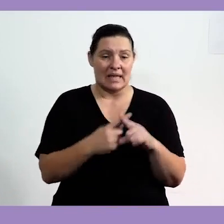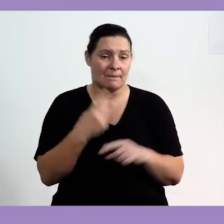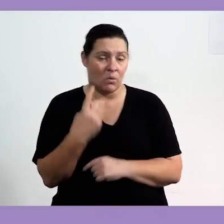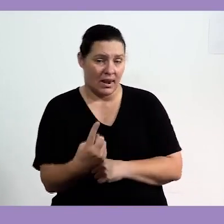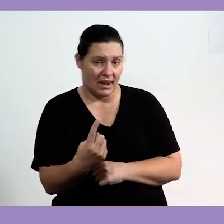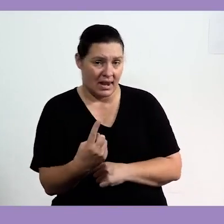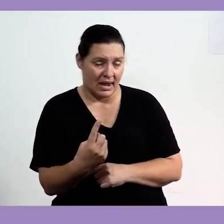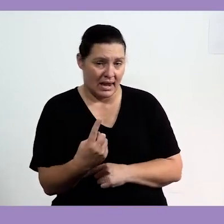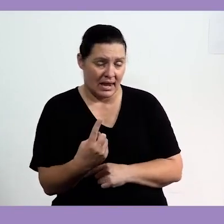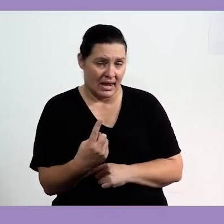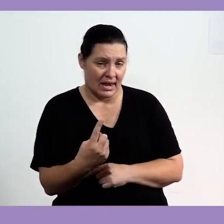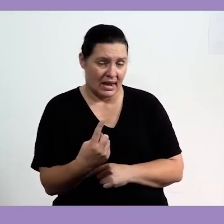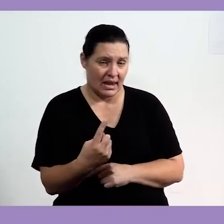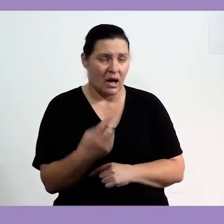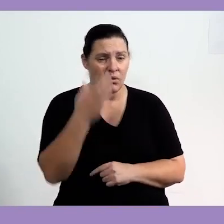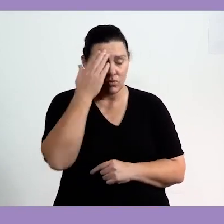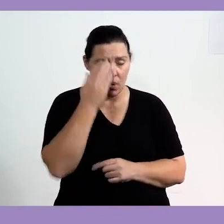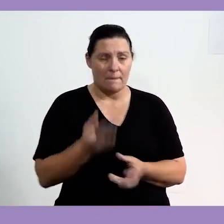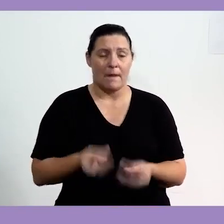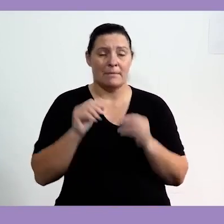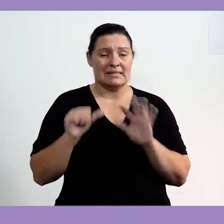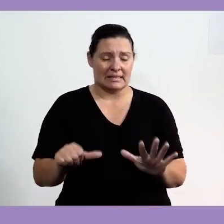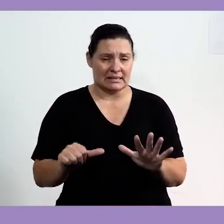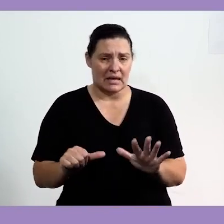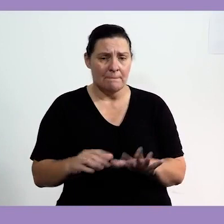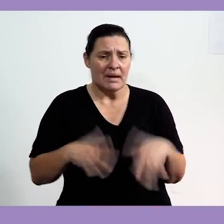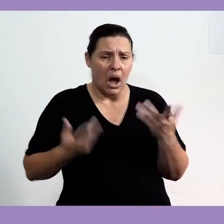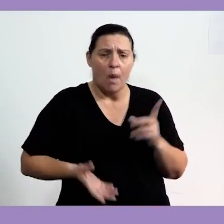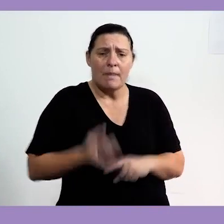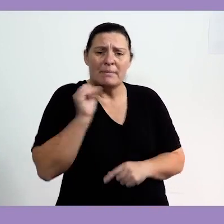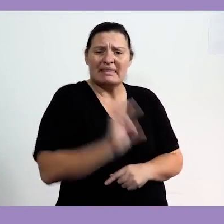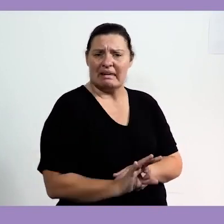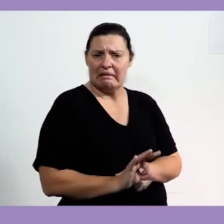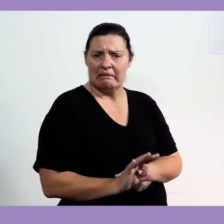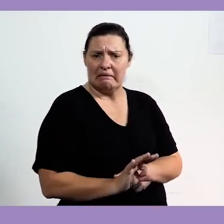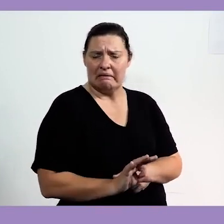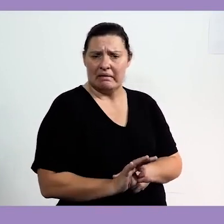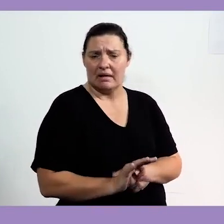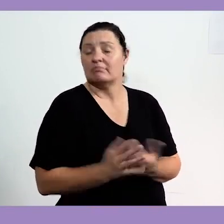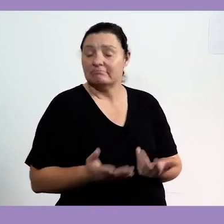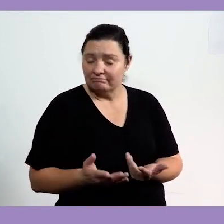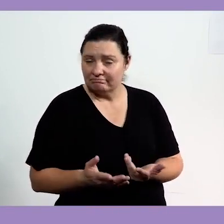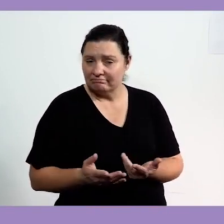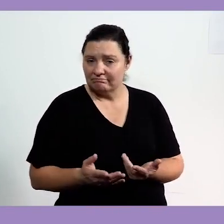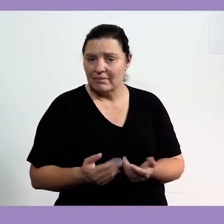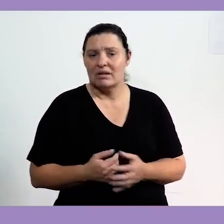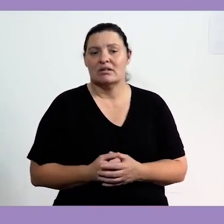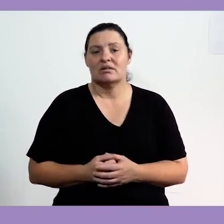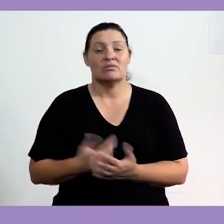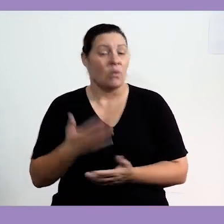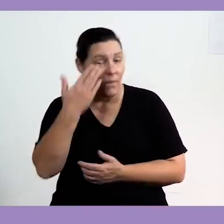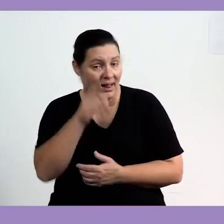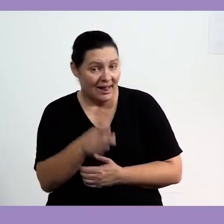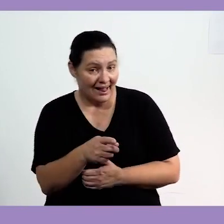6 multiplied by 1, and then we know that gives us a 6. But how do I get to 3 from